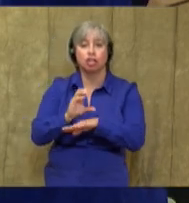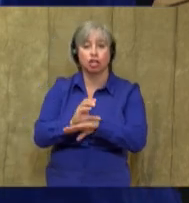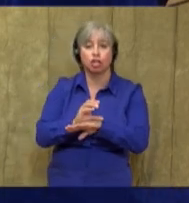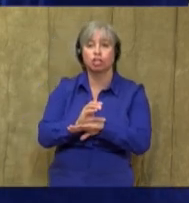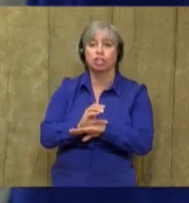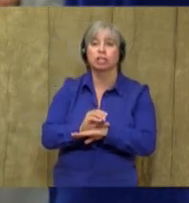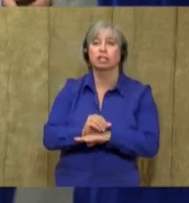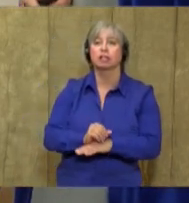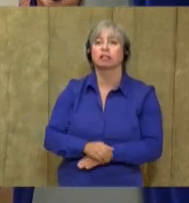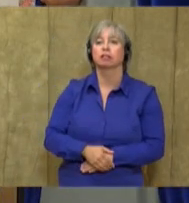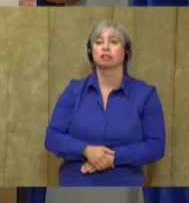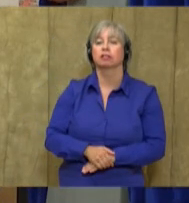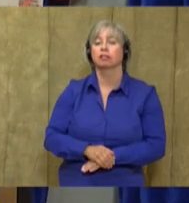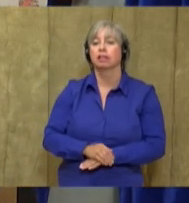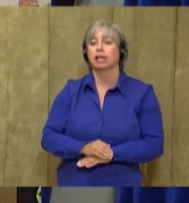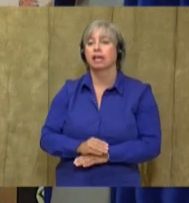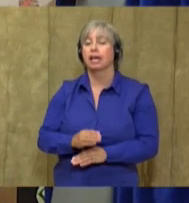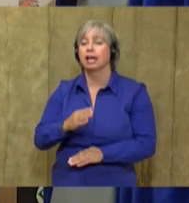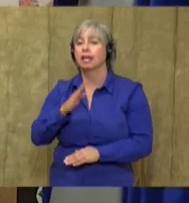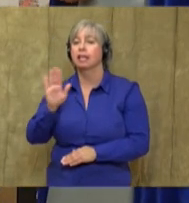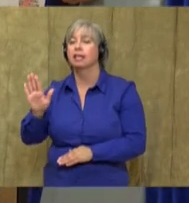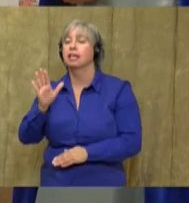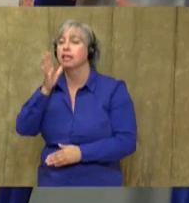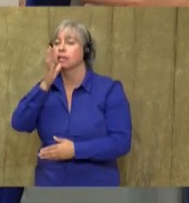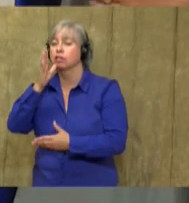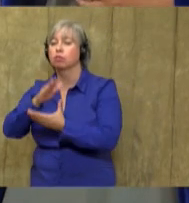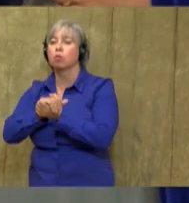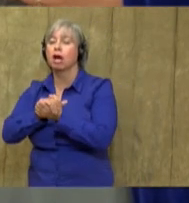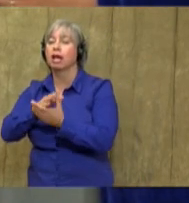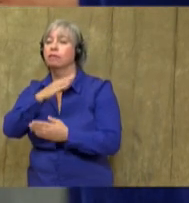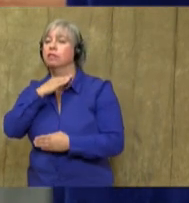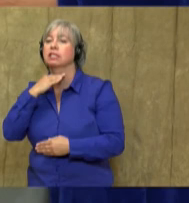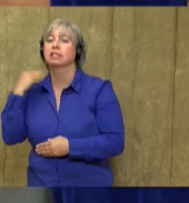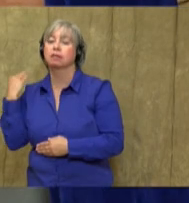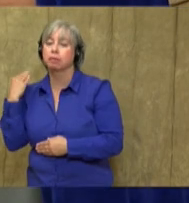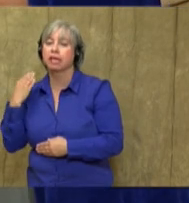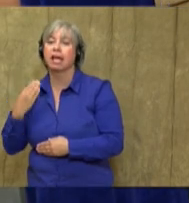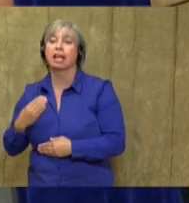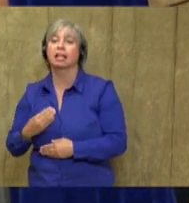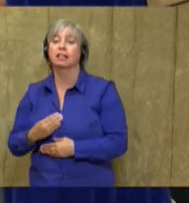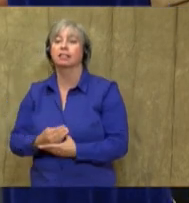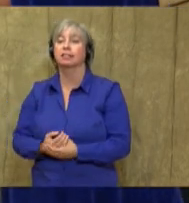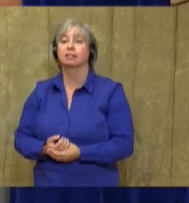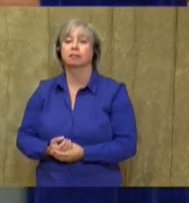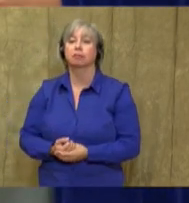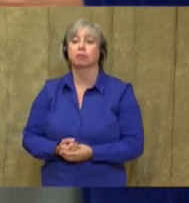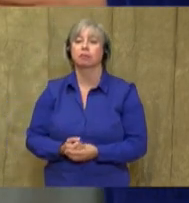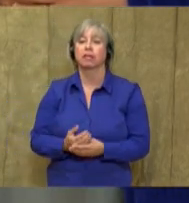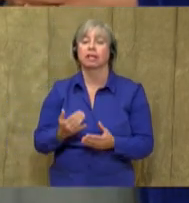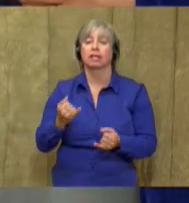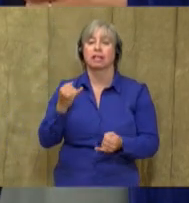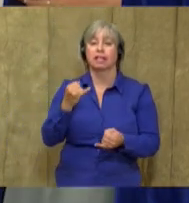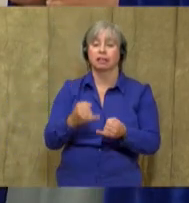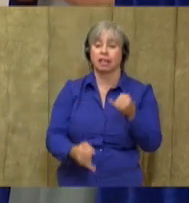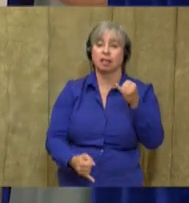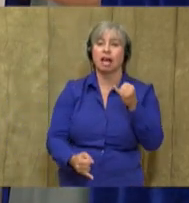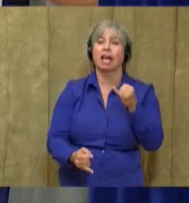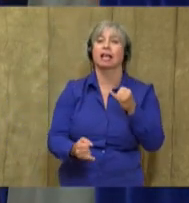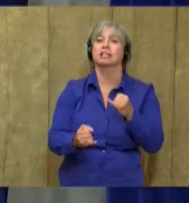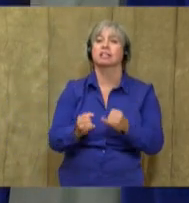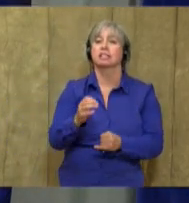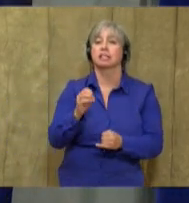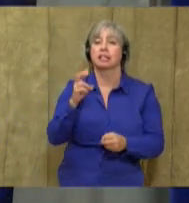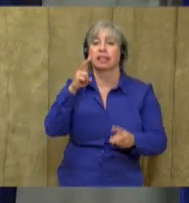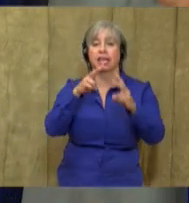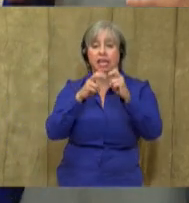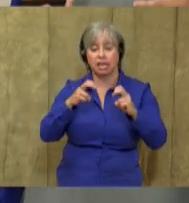who knows? And then we're going to, last but not least, look at the explorers of this particular time.